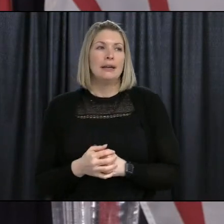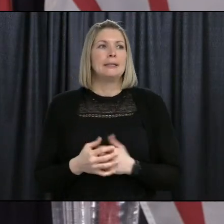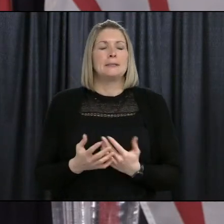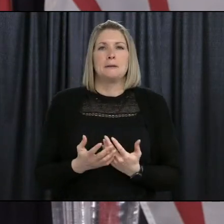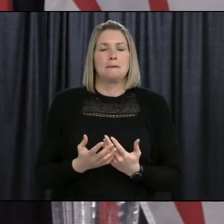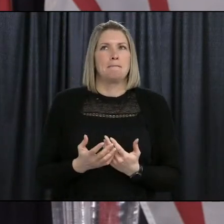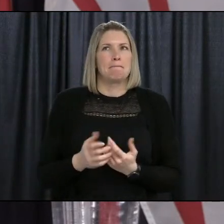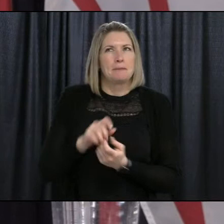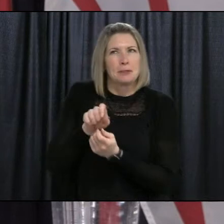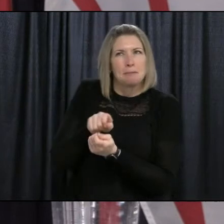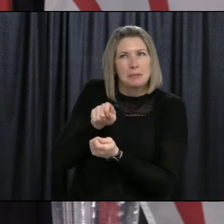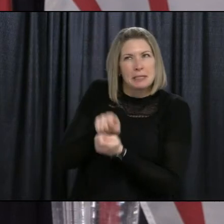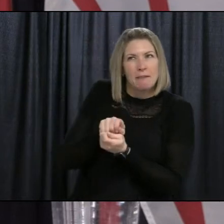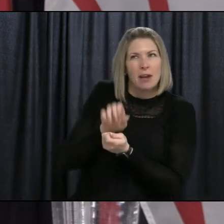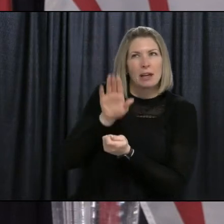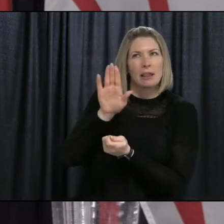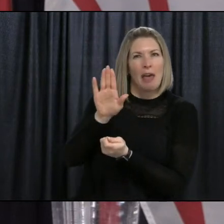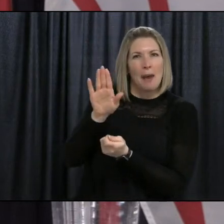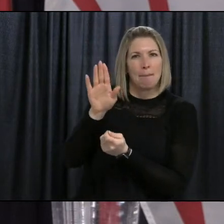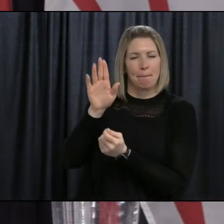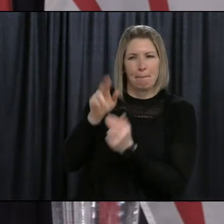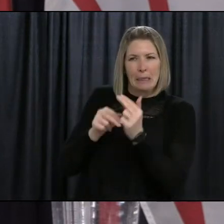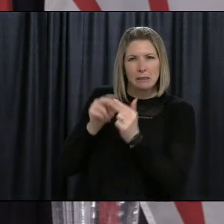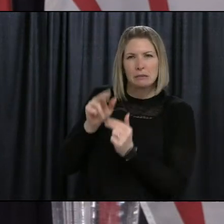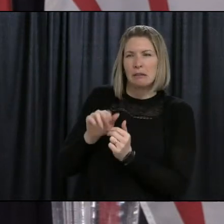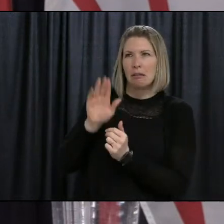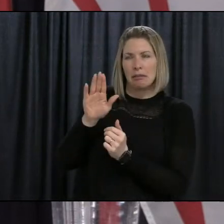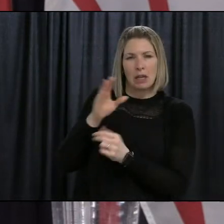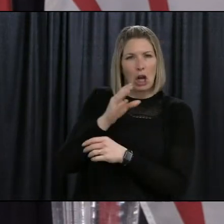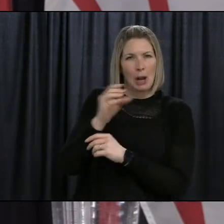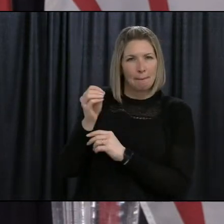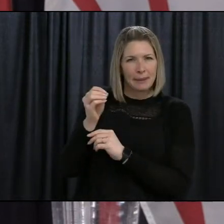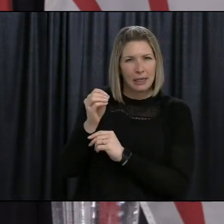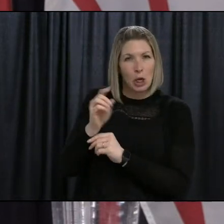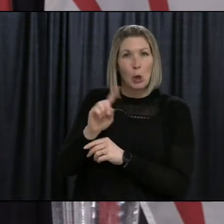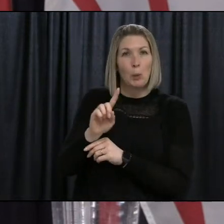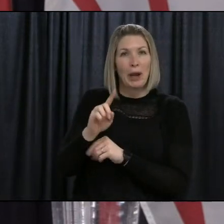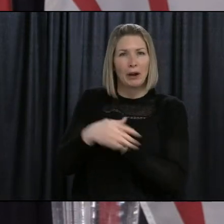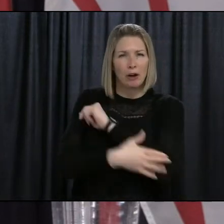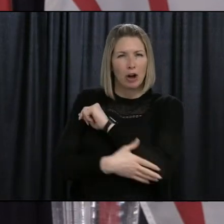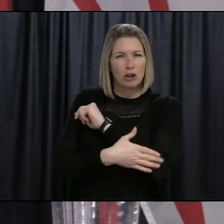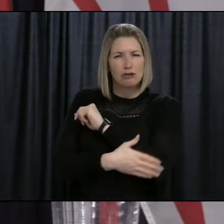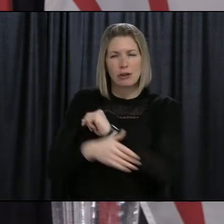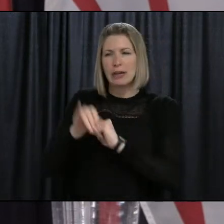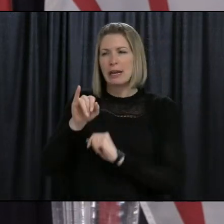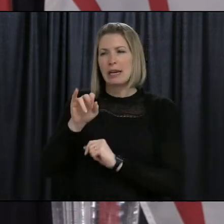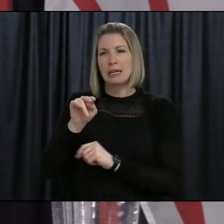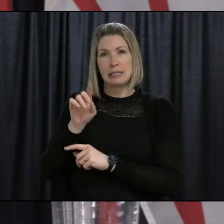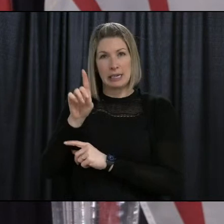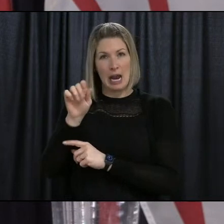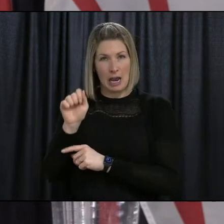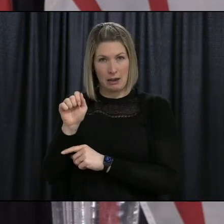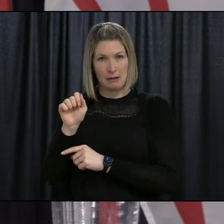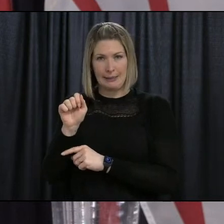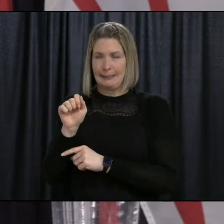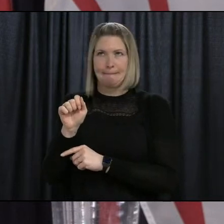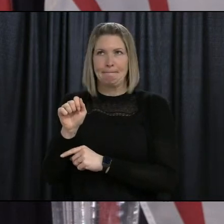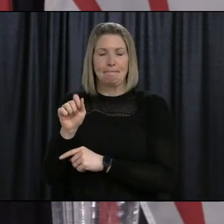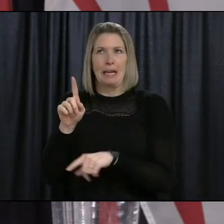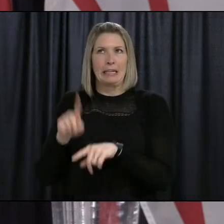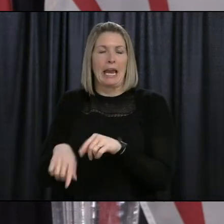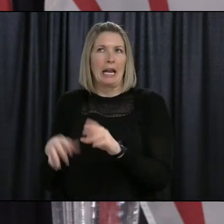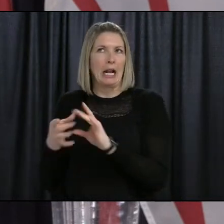specifics of the Serum Institute in India and whether they think, whether that judgment was done based on them providing on a global stage